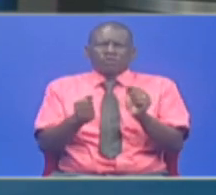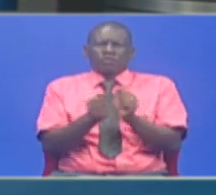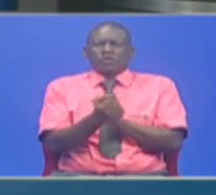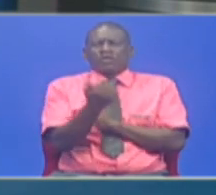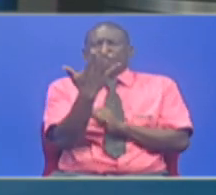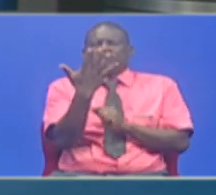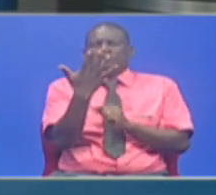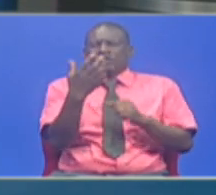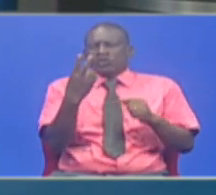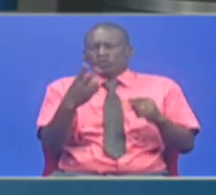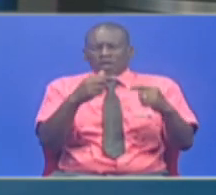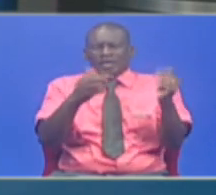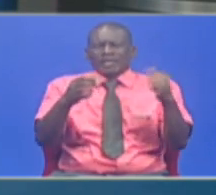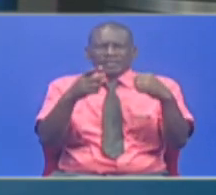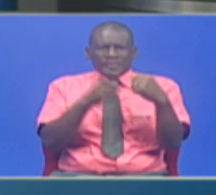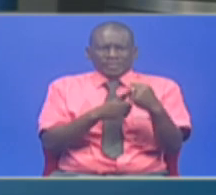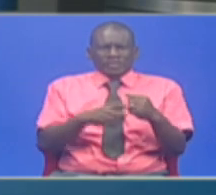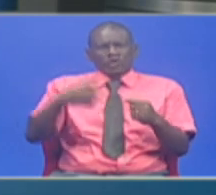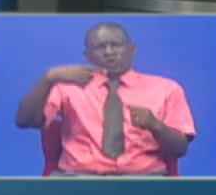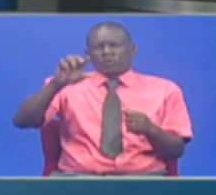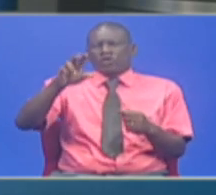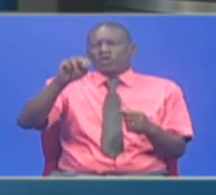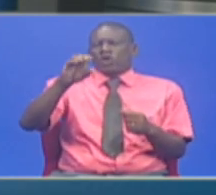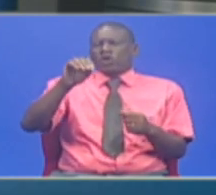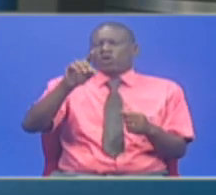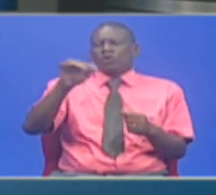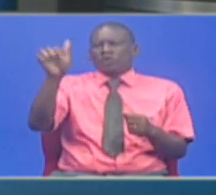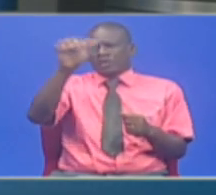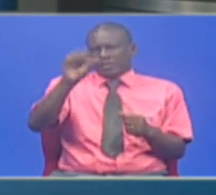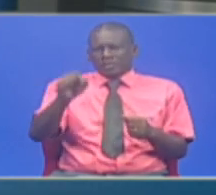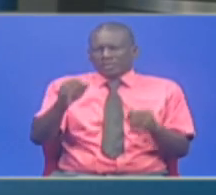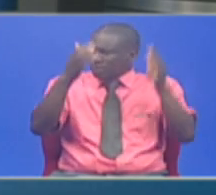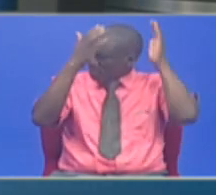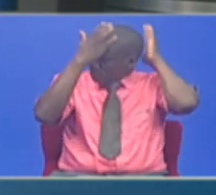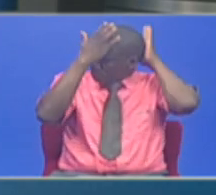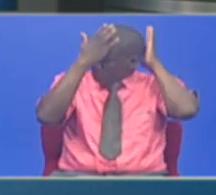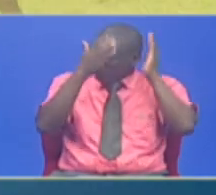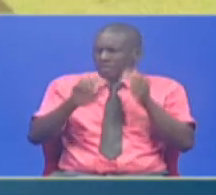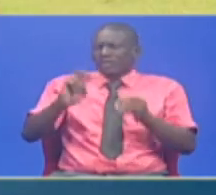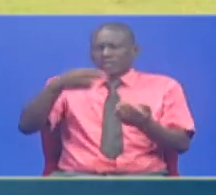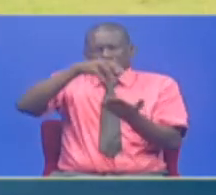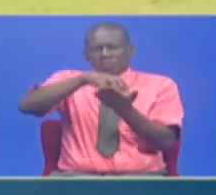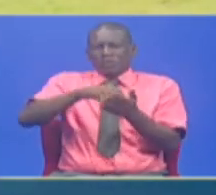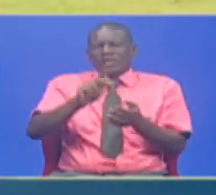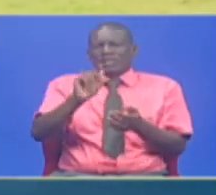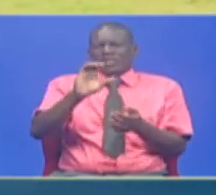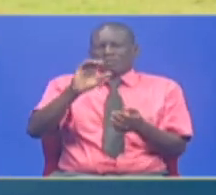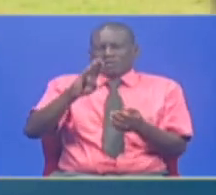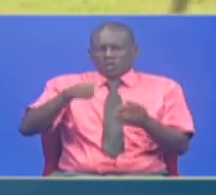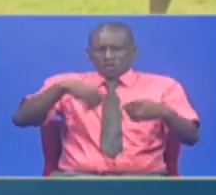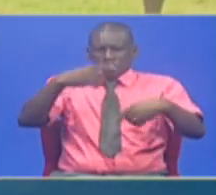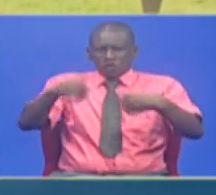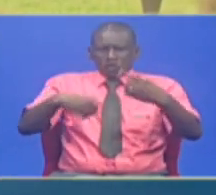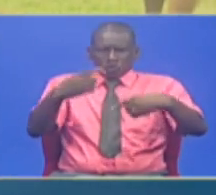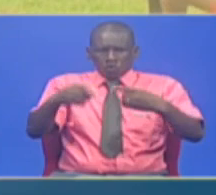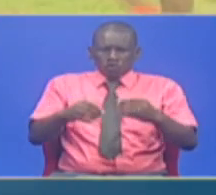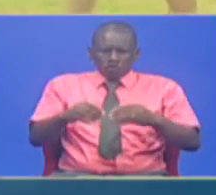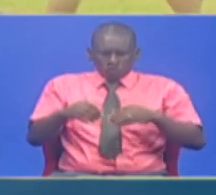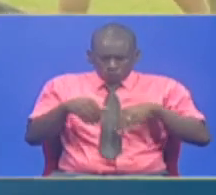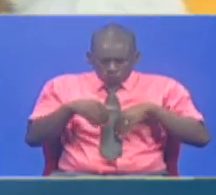52-6 thrashing of Nondies at the Bull Ring in Kakamega. Second place KCB continued their pursuit of the leaders